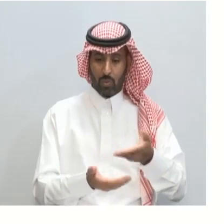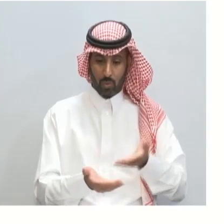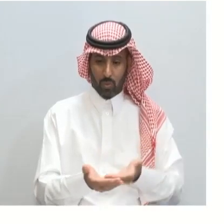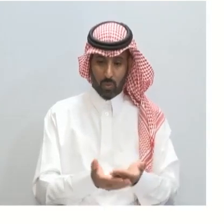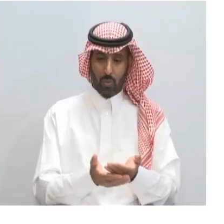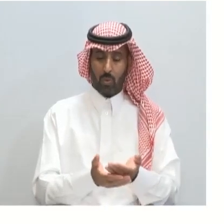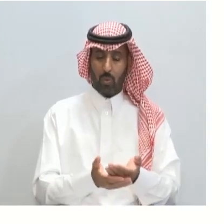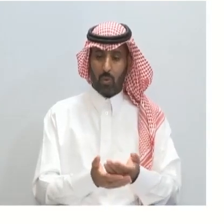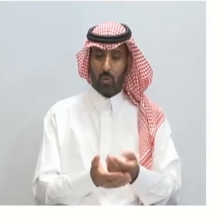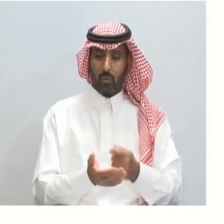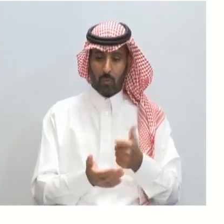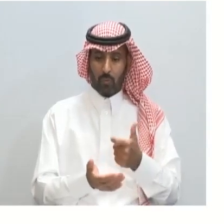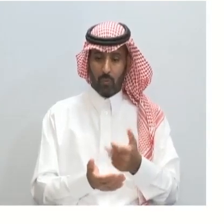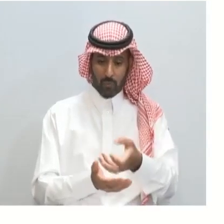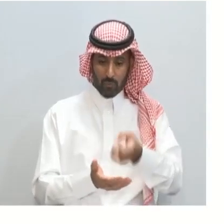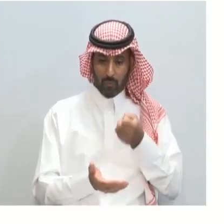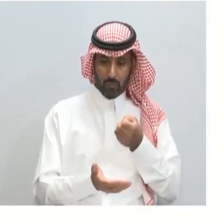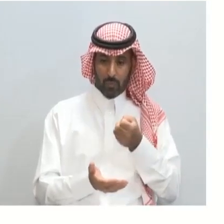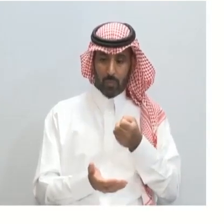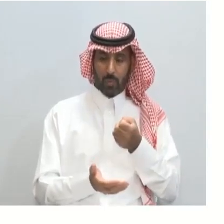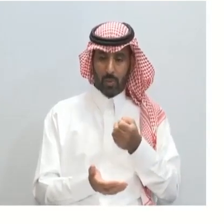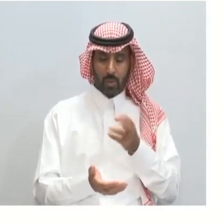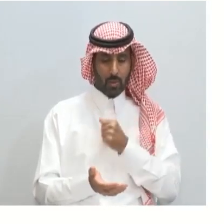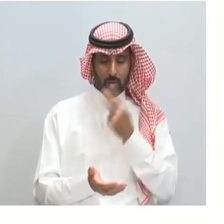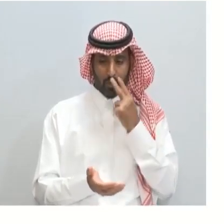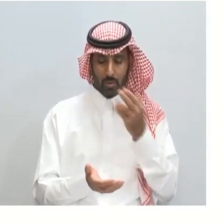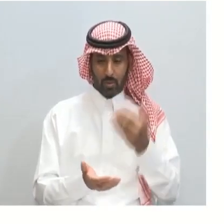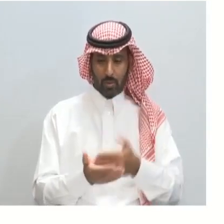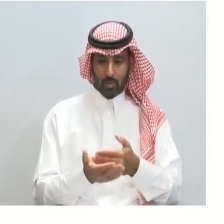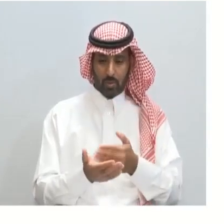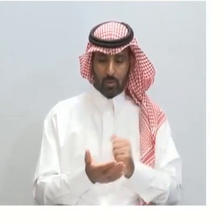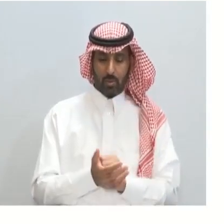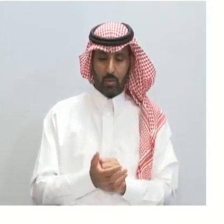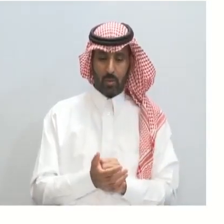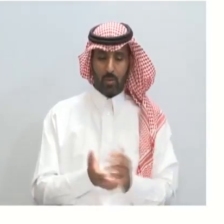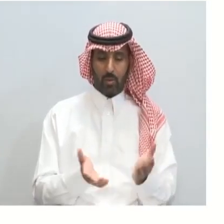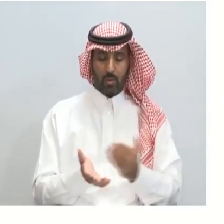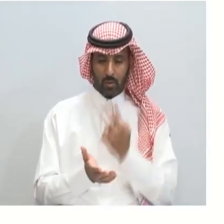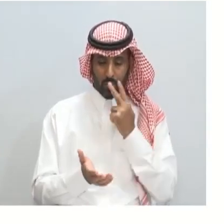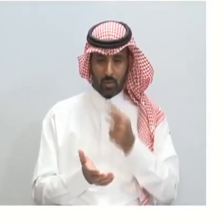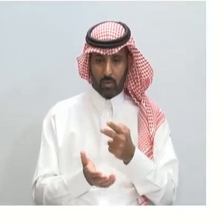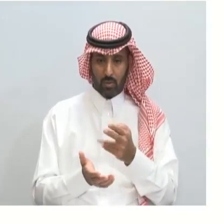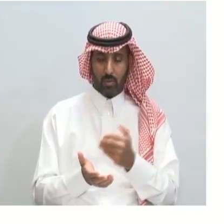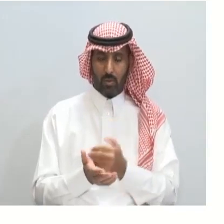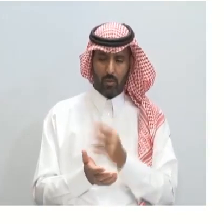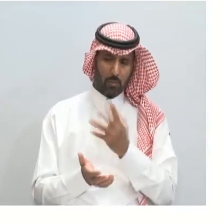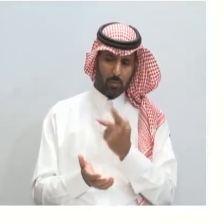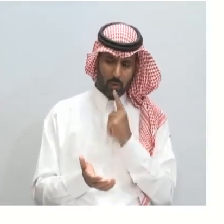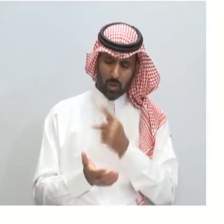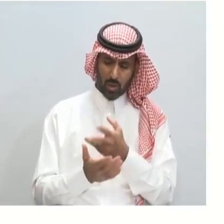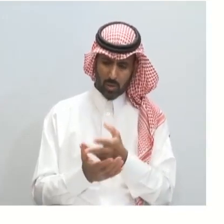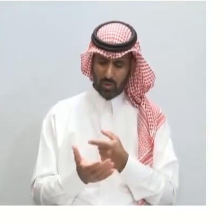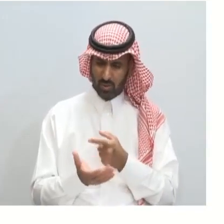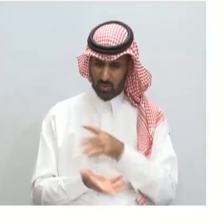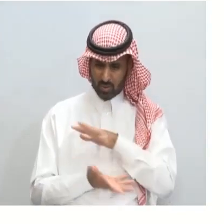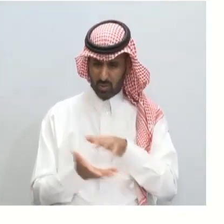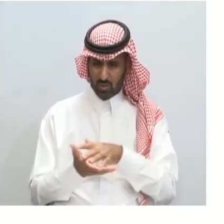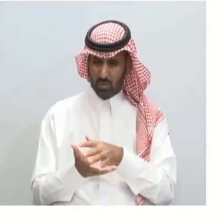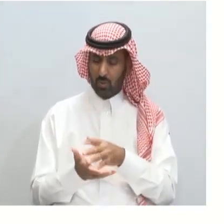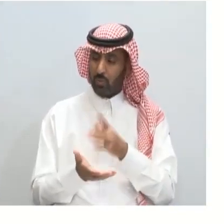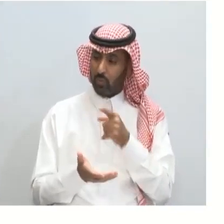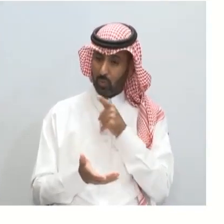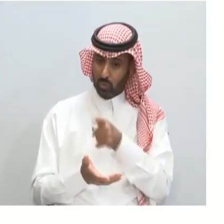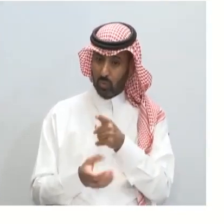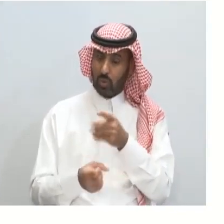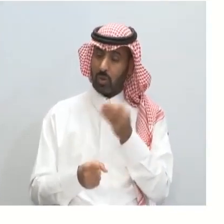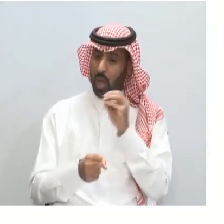clothes, money. He said, I wouldn't put it past him. It seems to me that you may get yourself in trouble if you don't blow